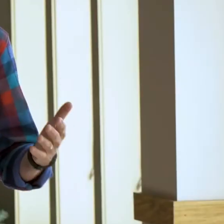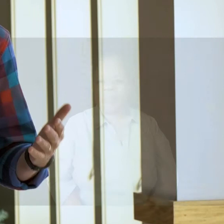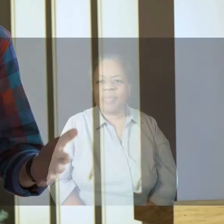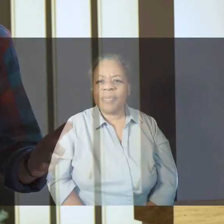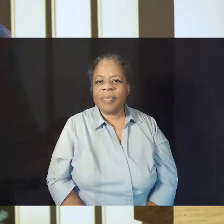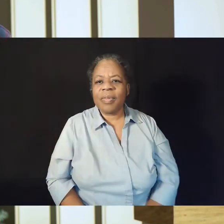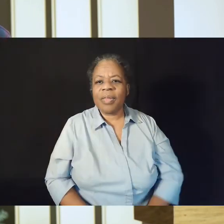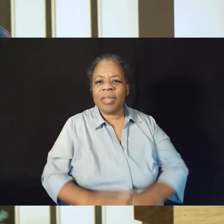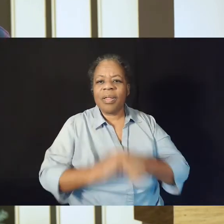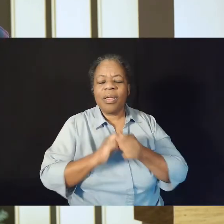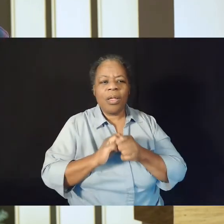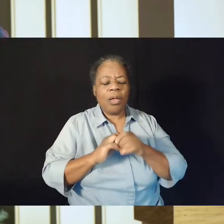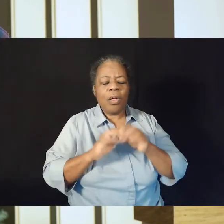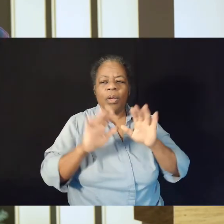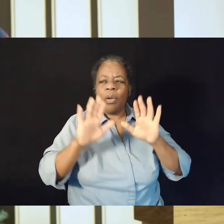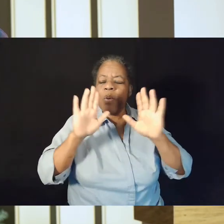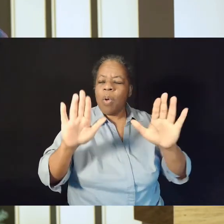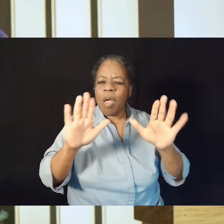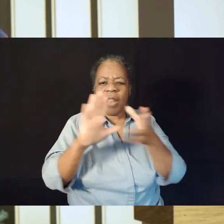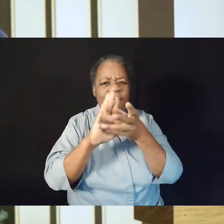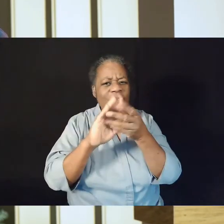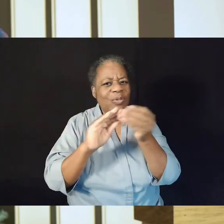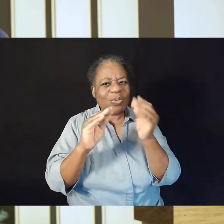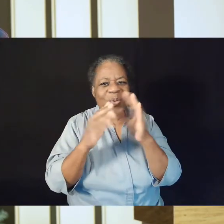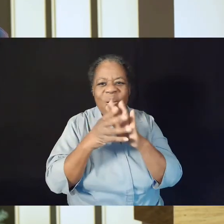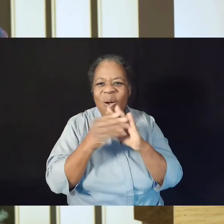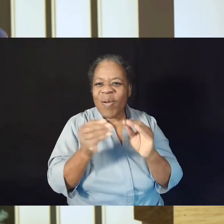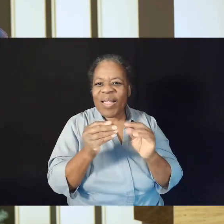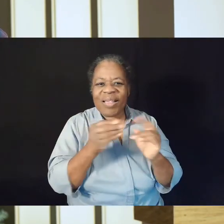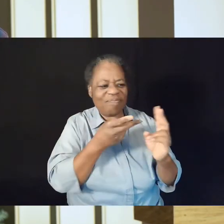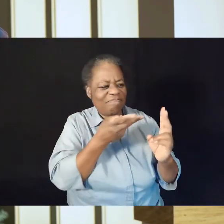What a great story. A couple of people who